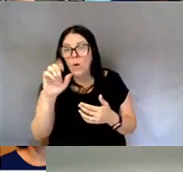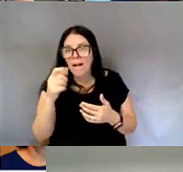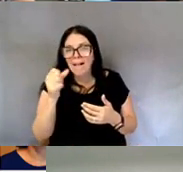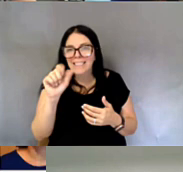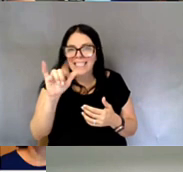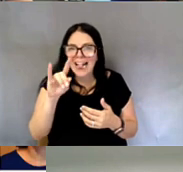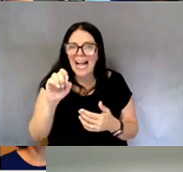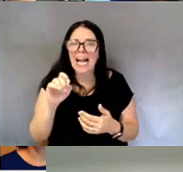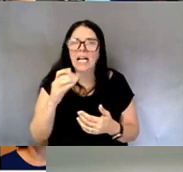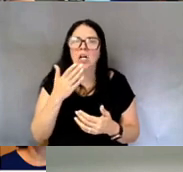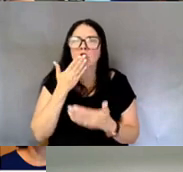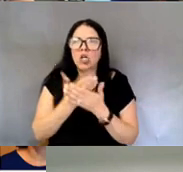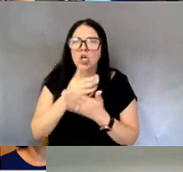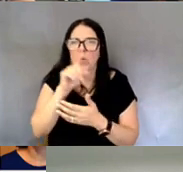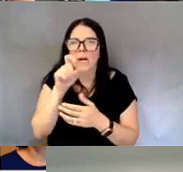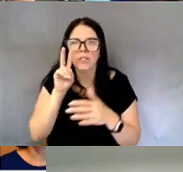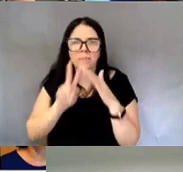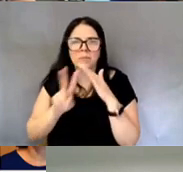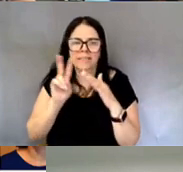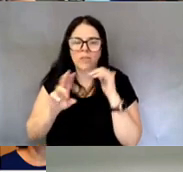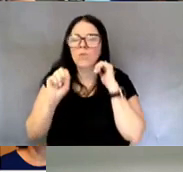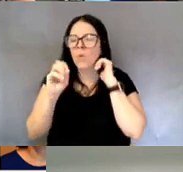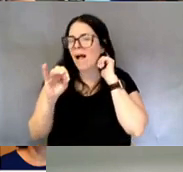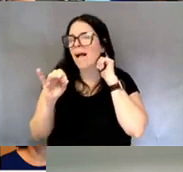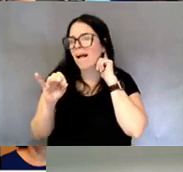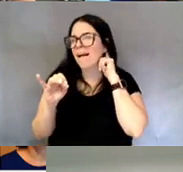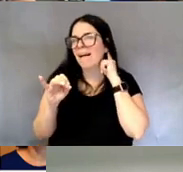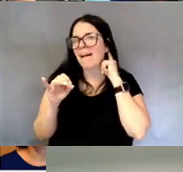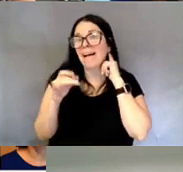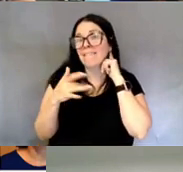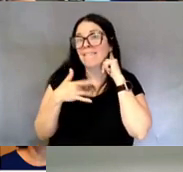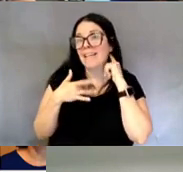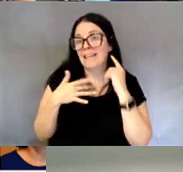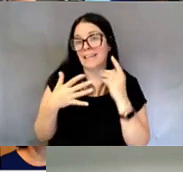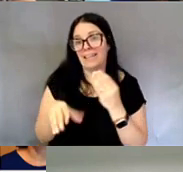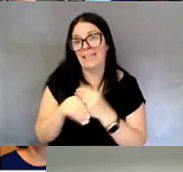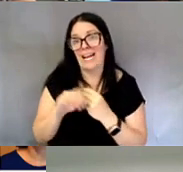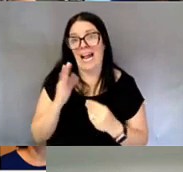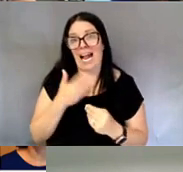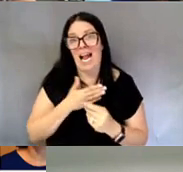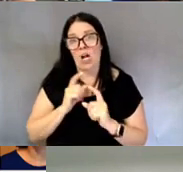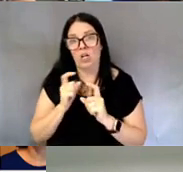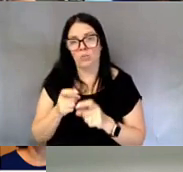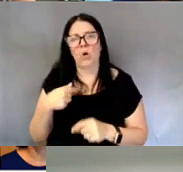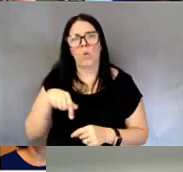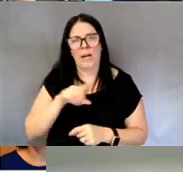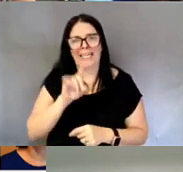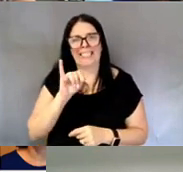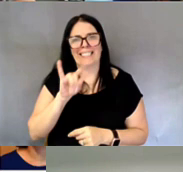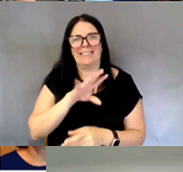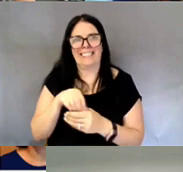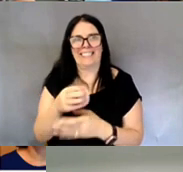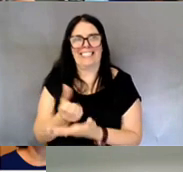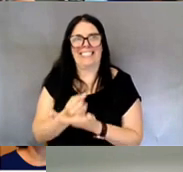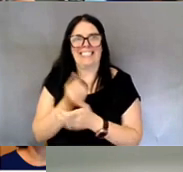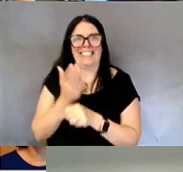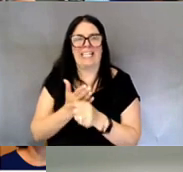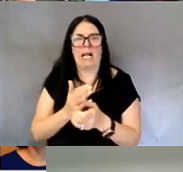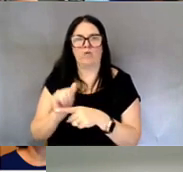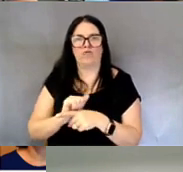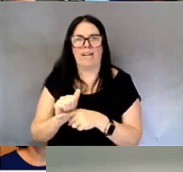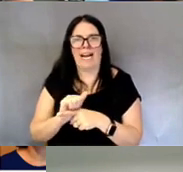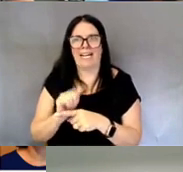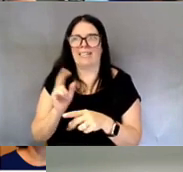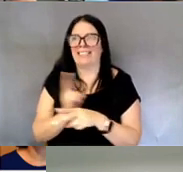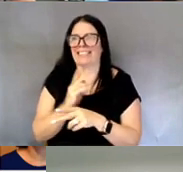predictable questions. So in addition to contributing, we also got some training and insight into